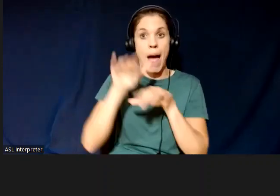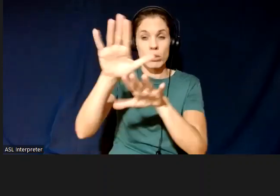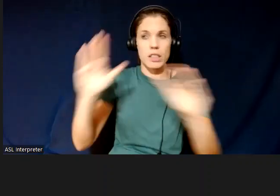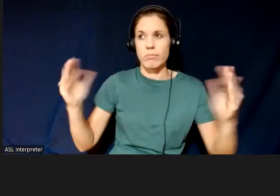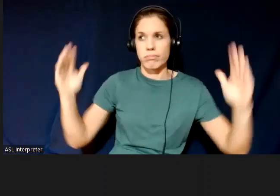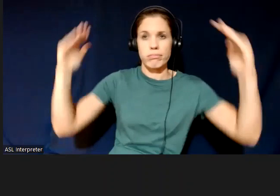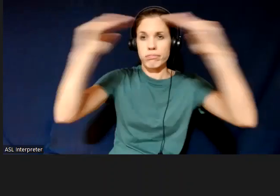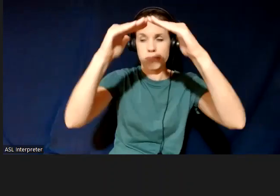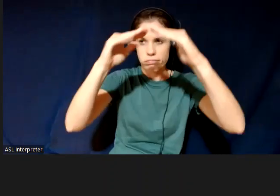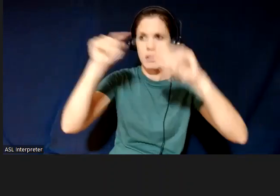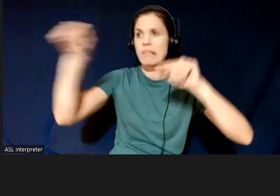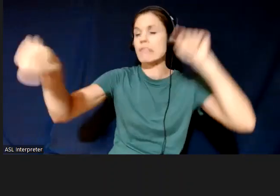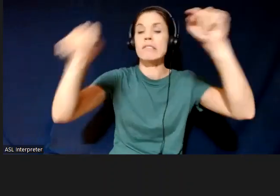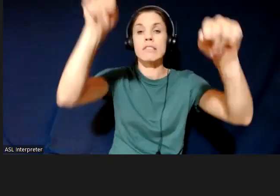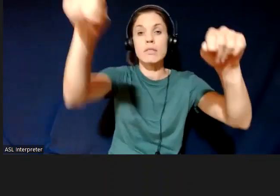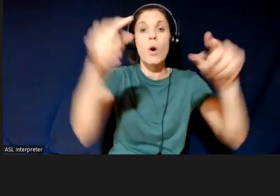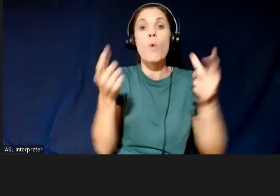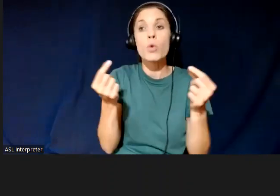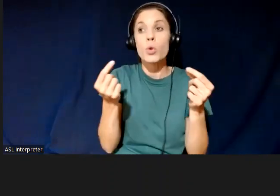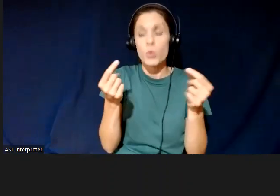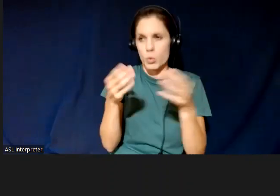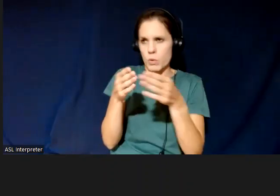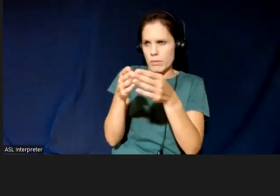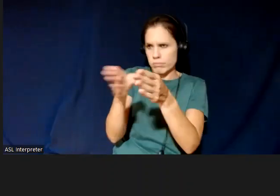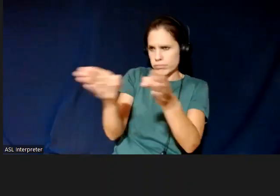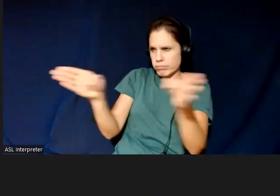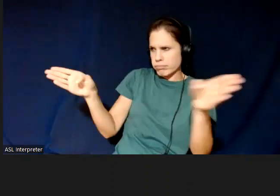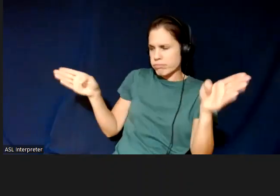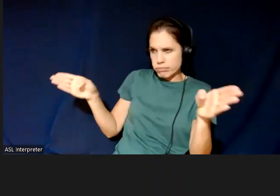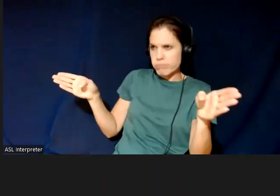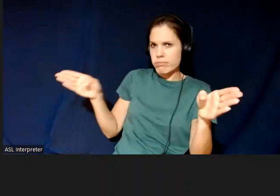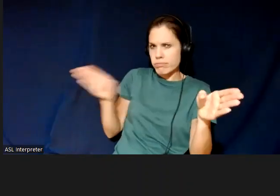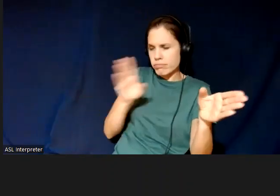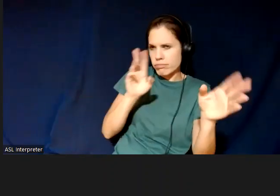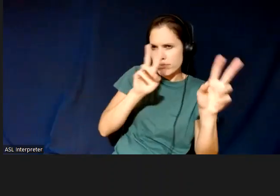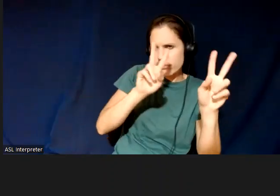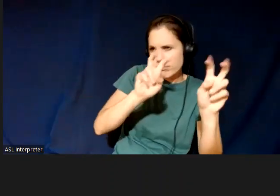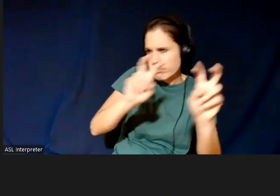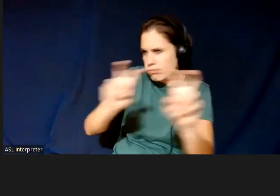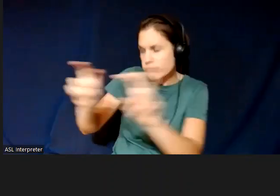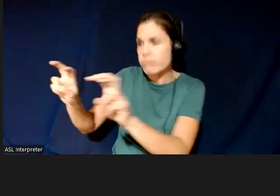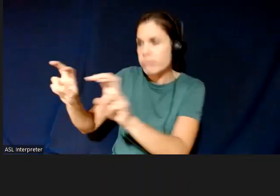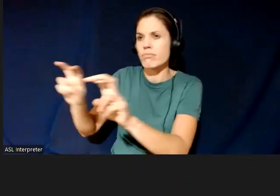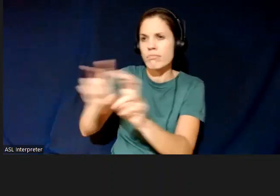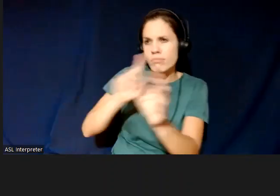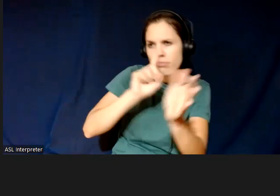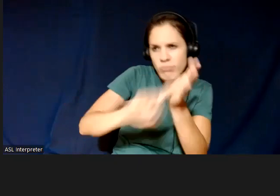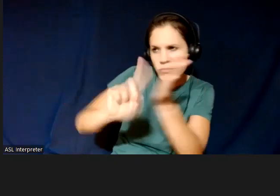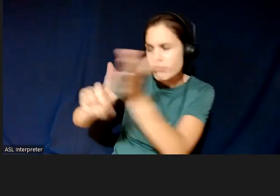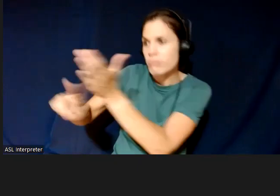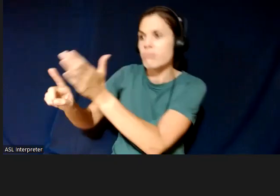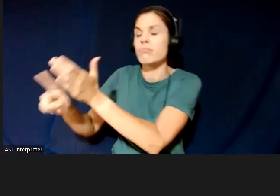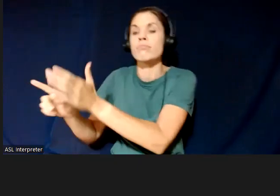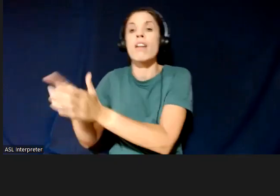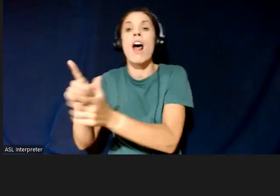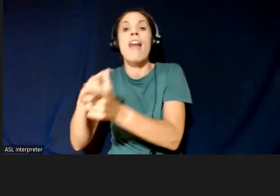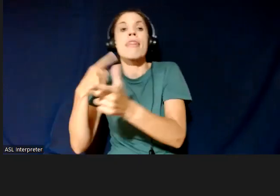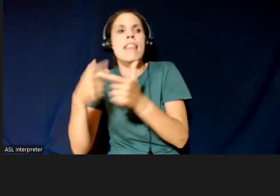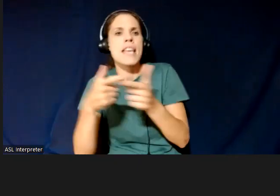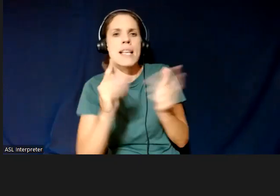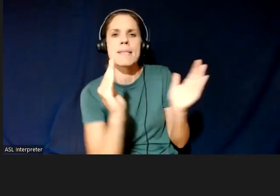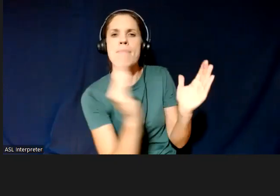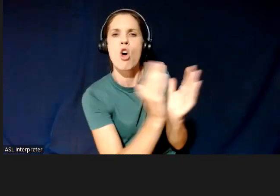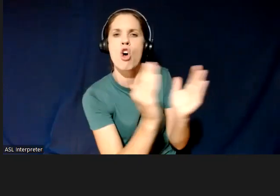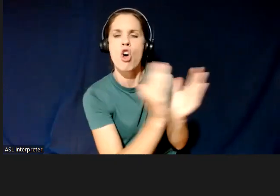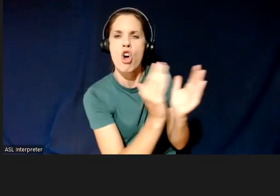assessment range-wide and compared it to assessments at smaller scales. So we looked at ecoregions, and then